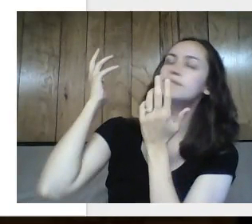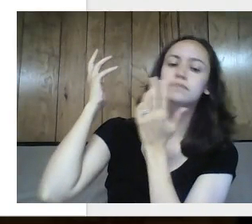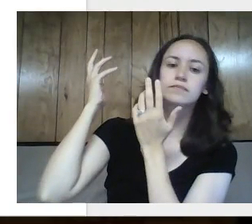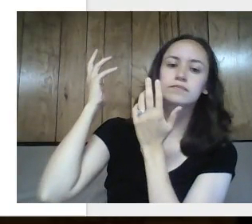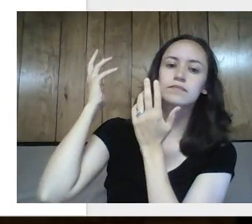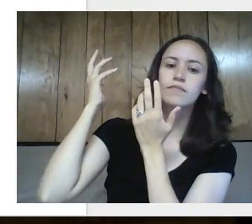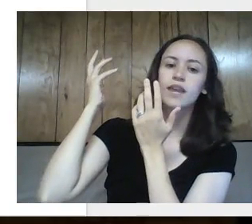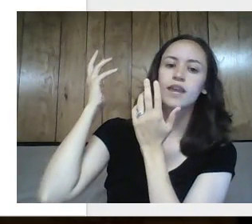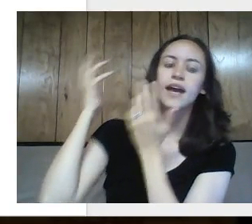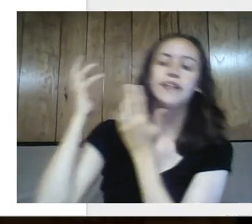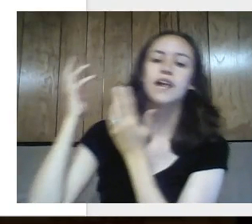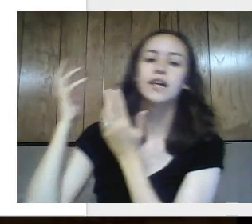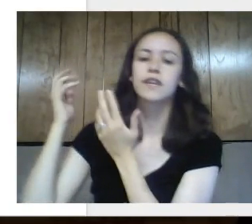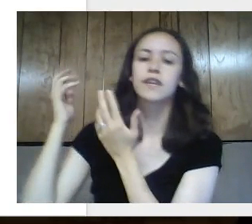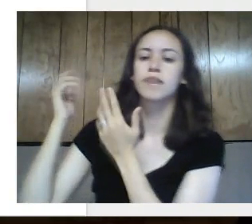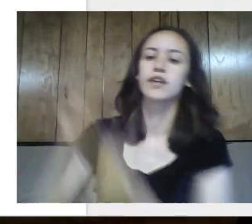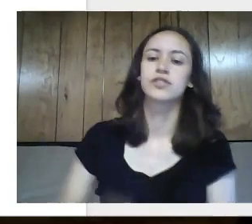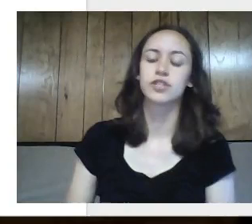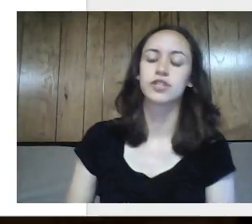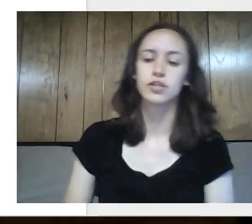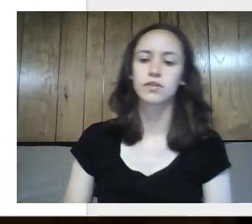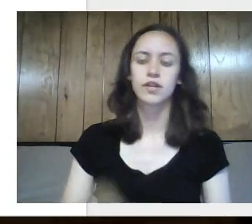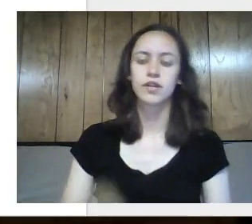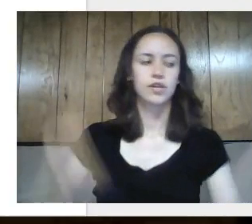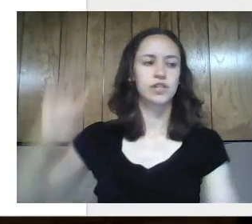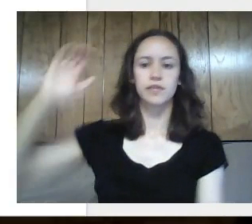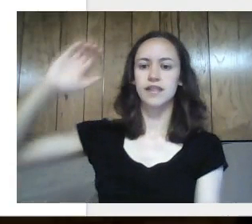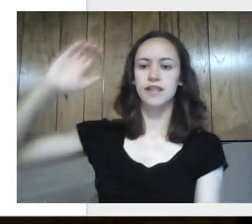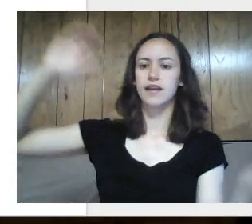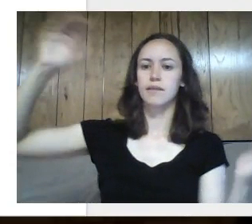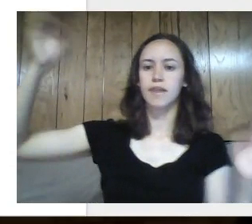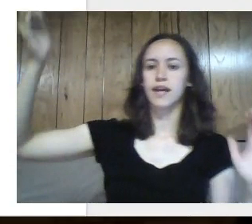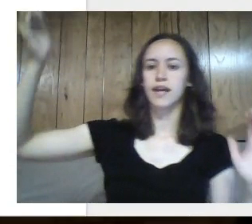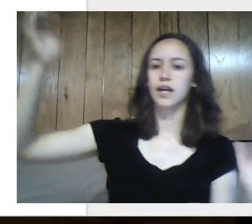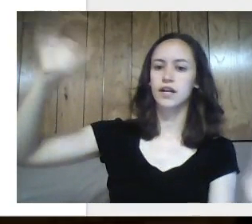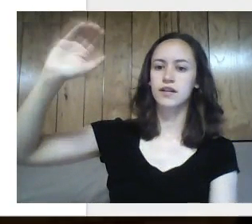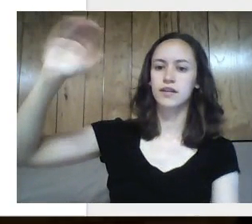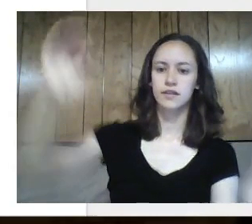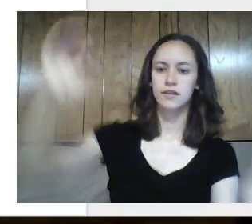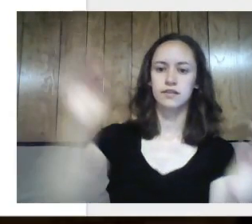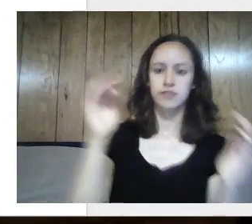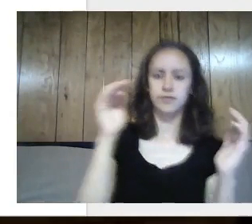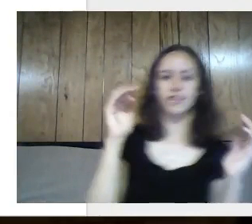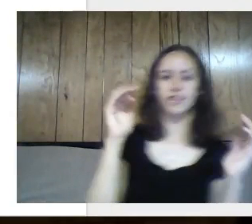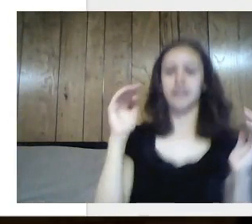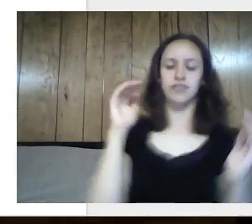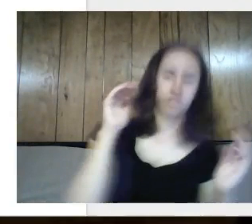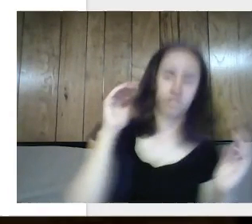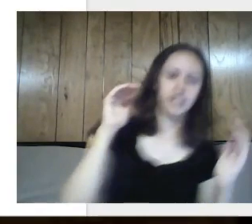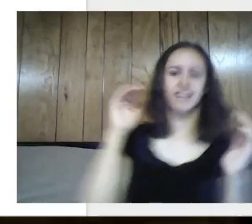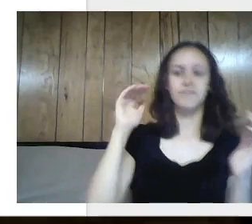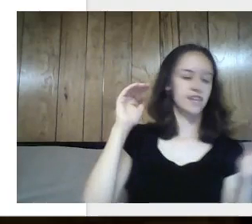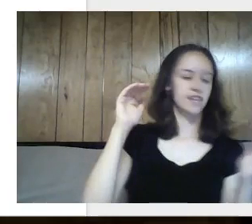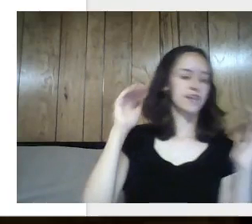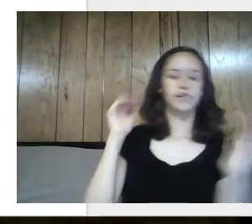of it. And none compares to you. So we say compare. Sorry, I'm trying to get on the